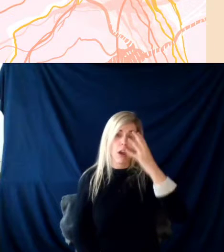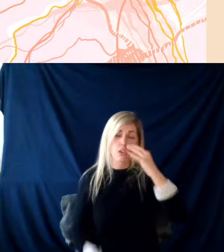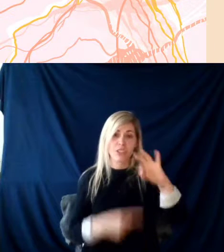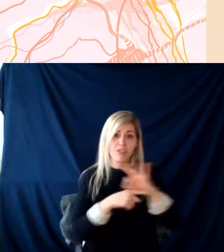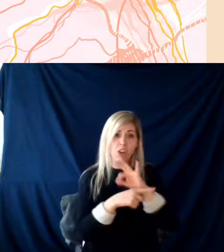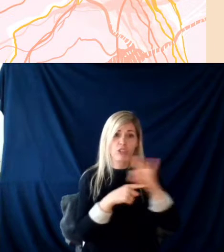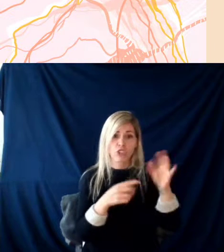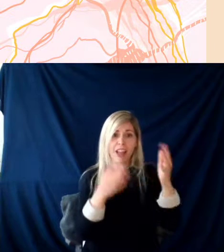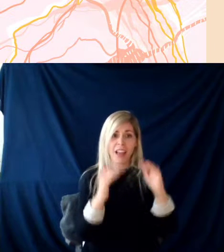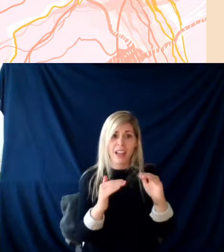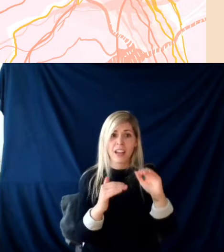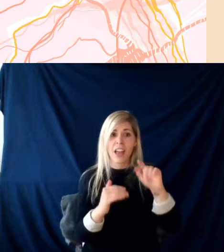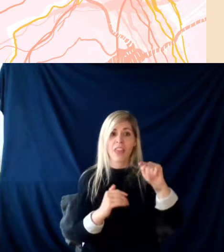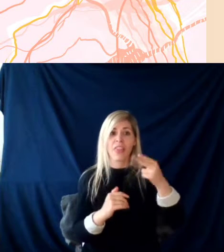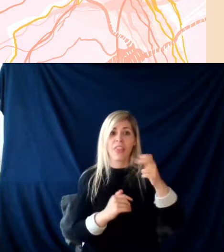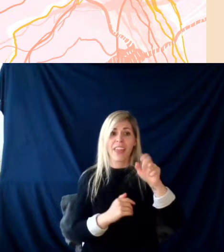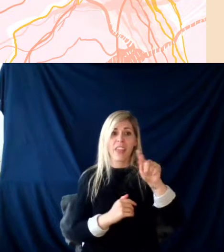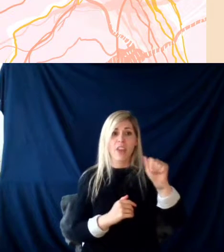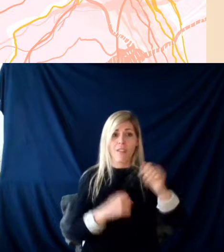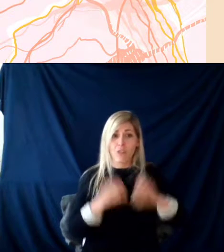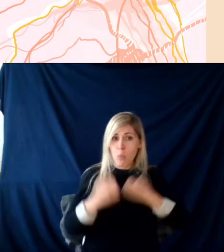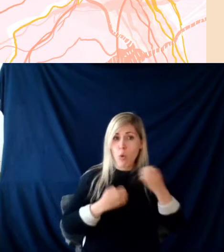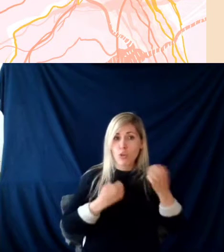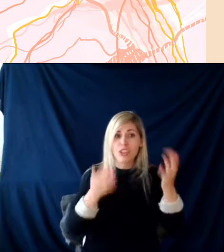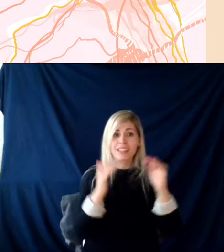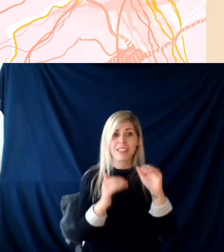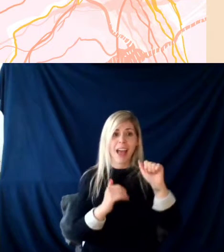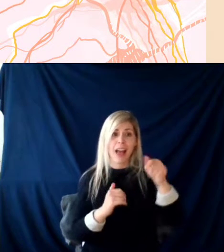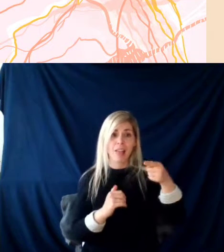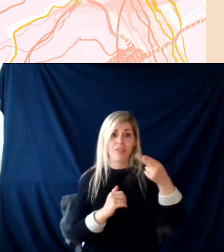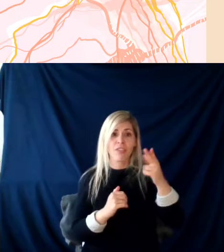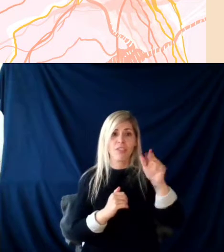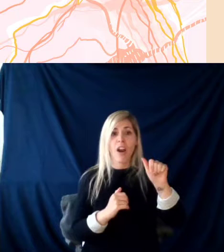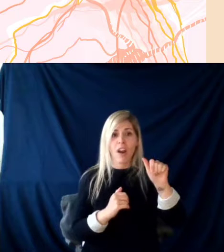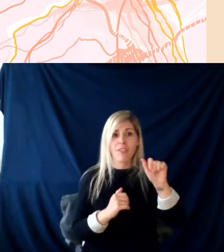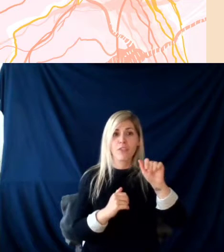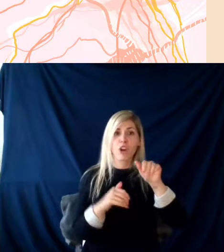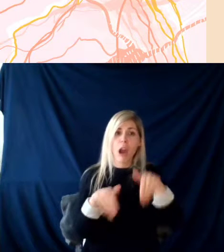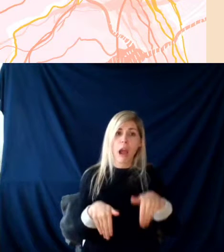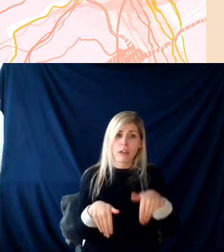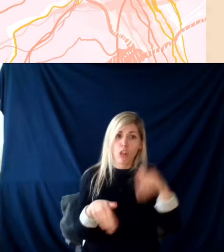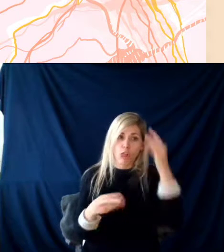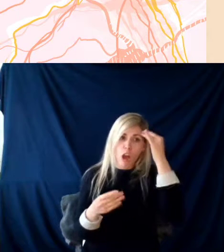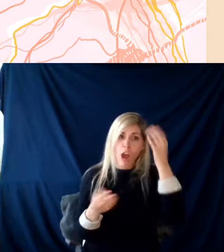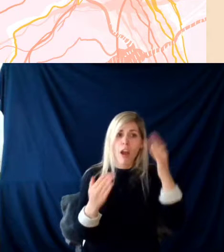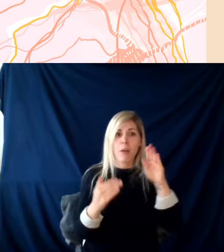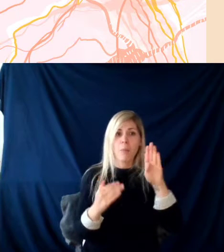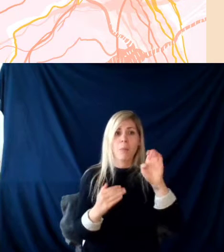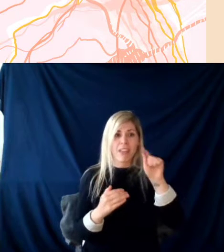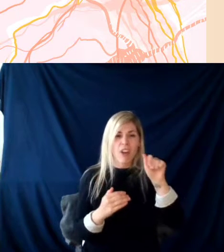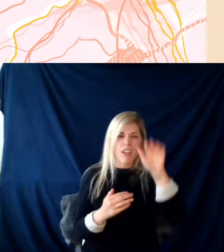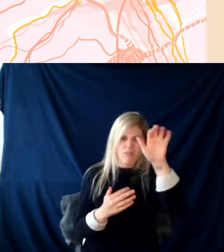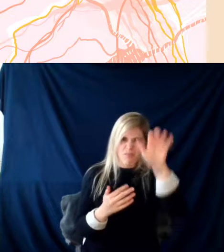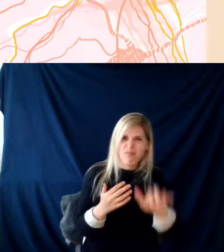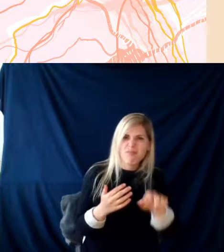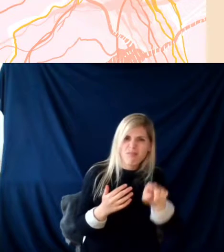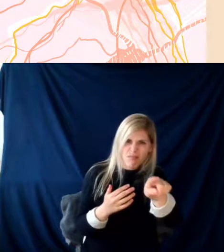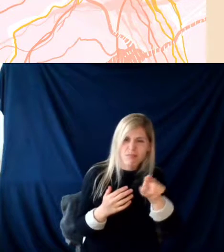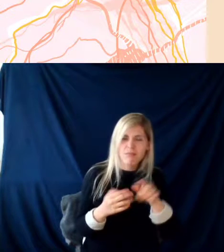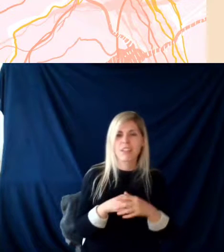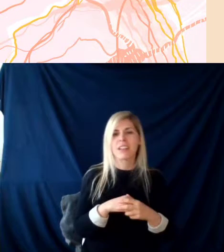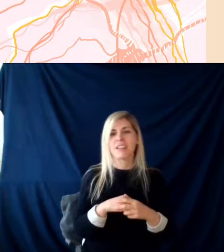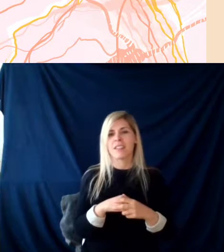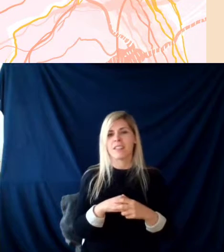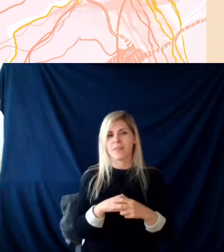functions, theta waves for emotions, alpha waves for idle thought, beta for conscious thought, and gamma for complex